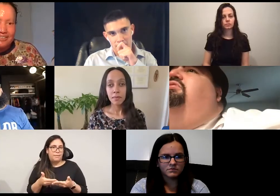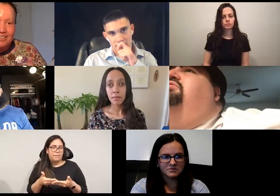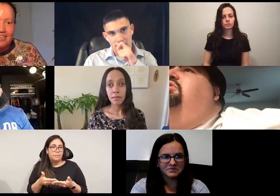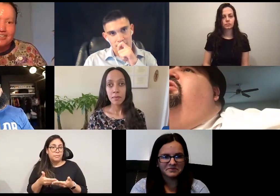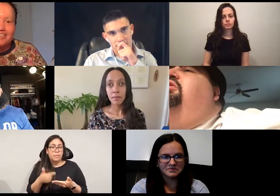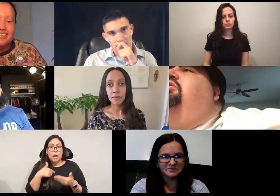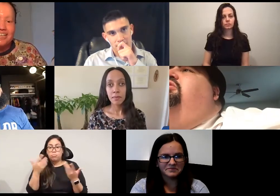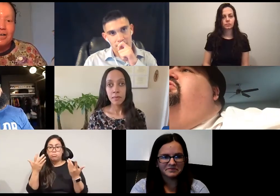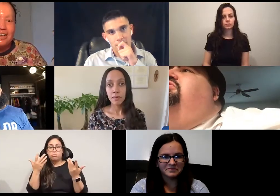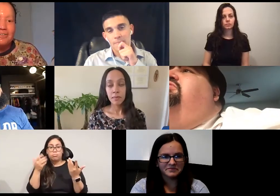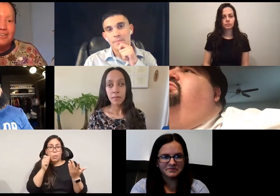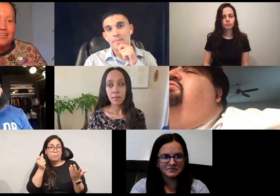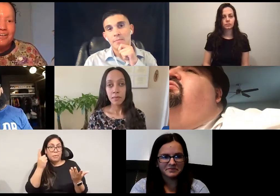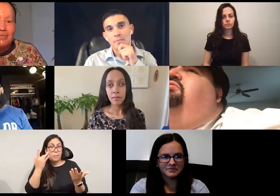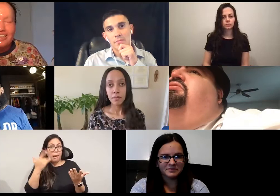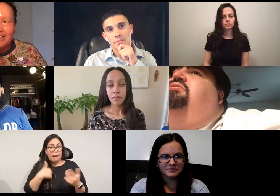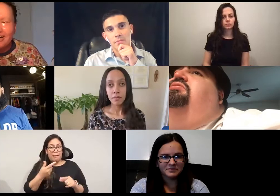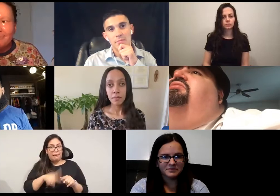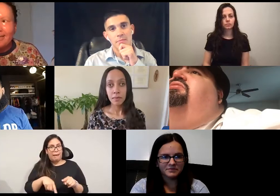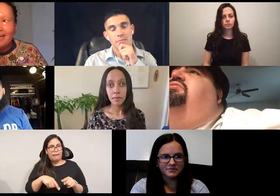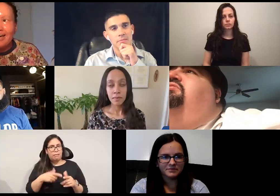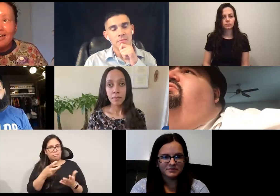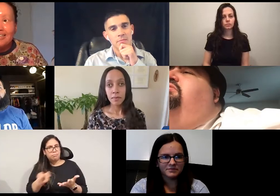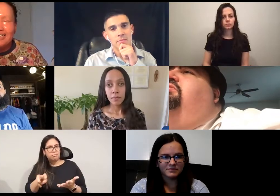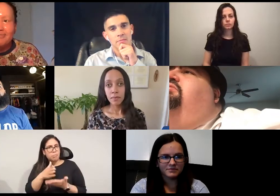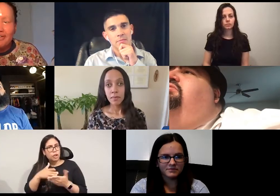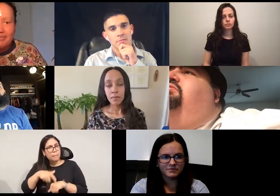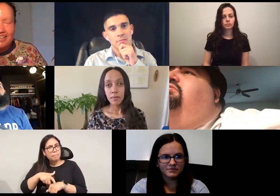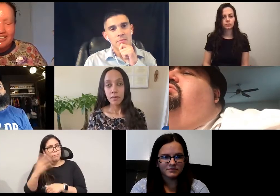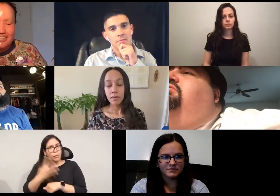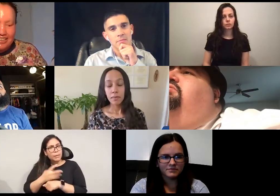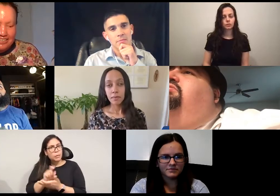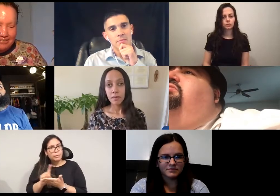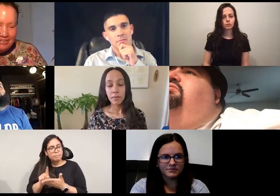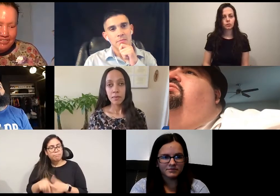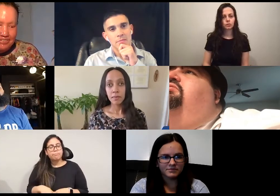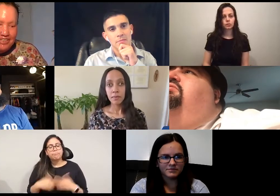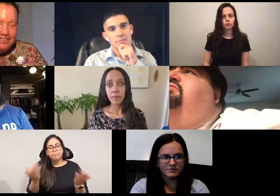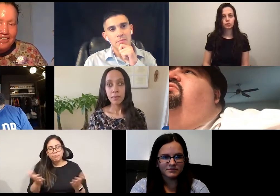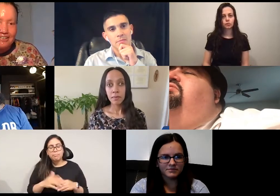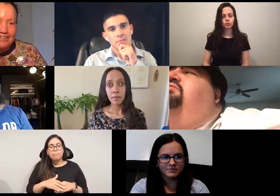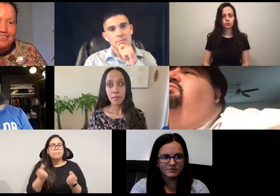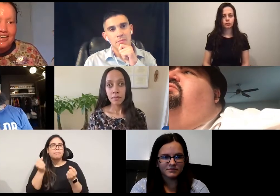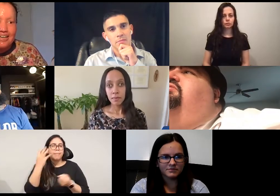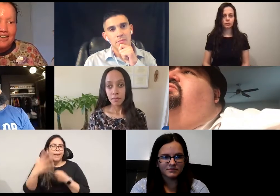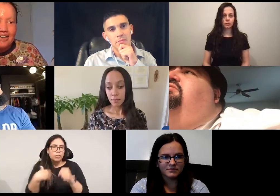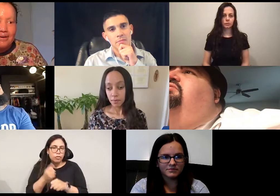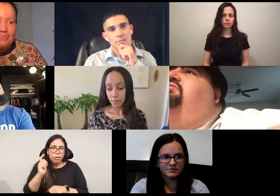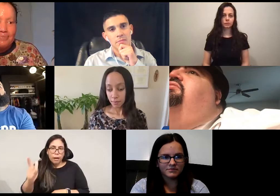I don't understand why I couldn't go part-time. And later, very many years later, like 15 years later, I'd